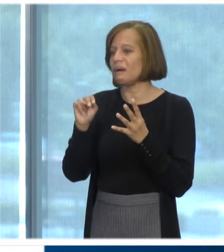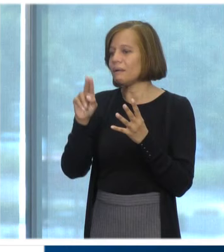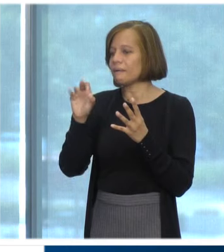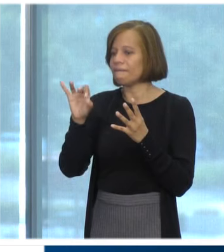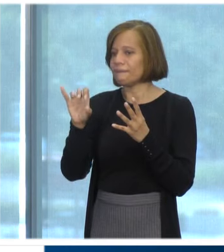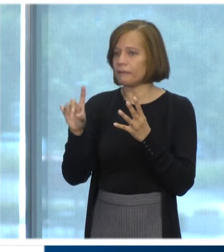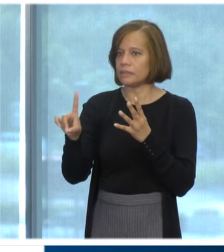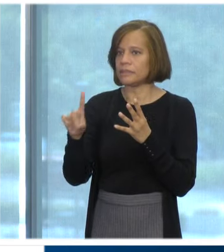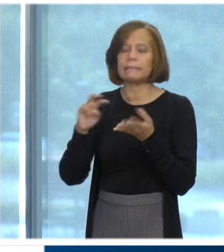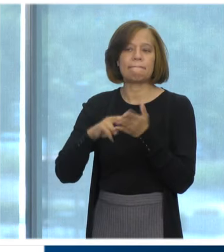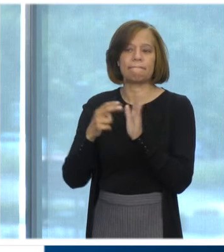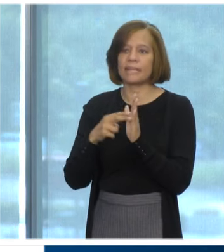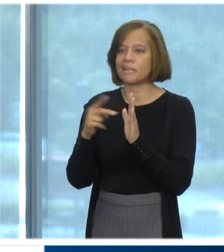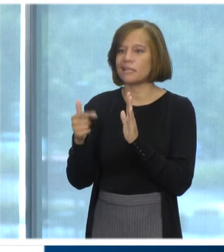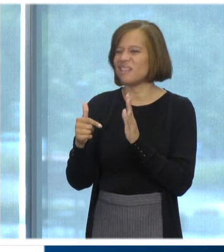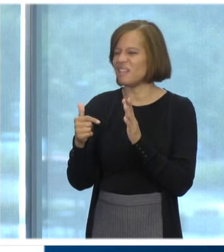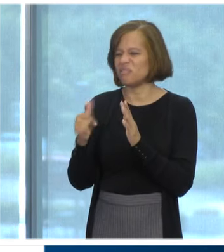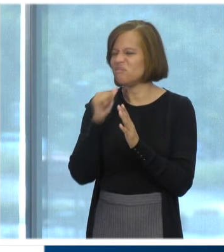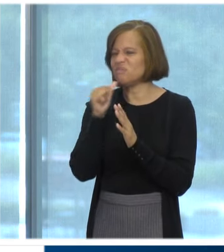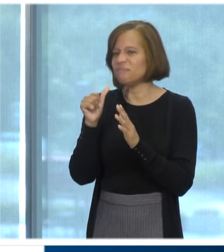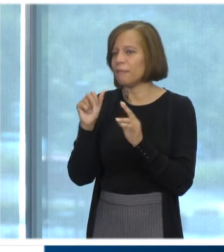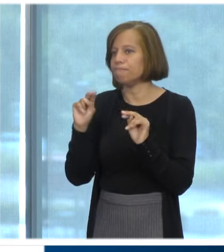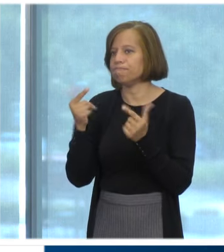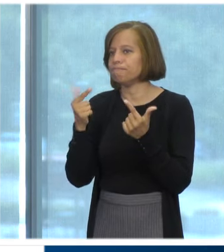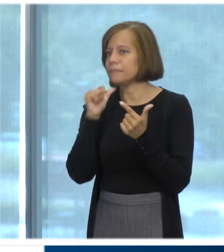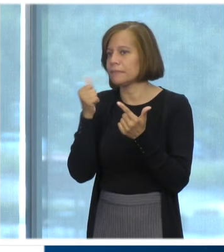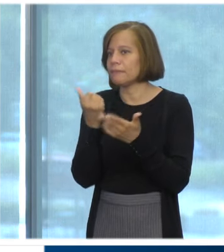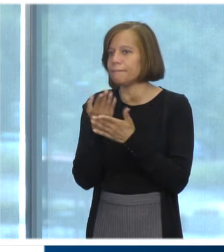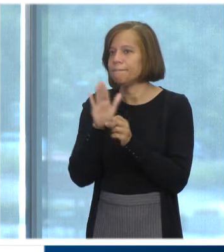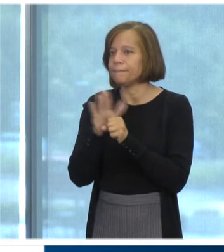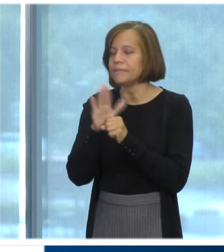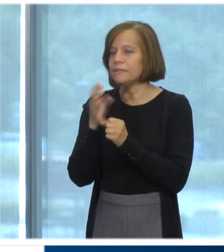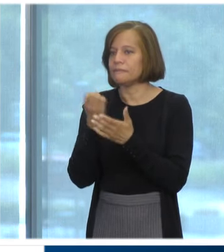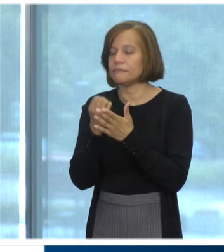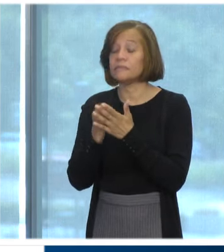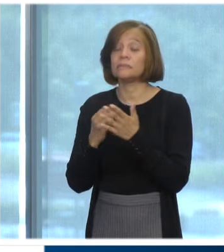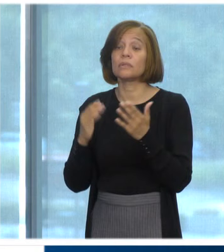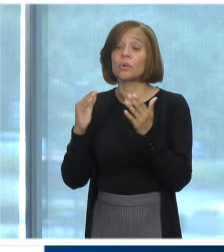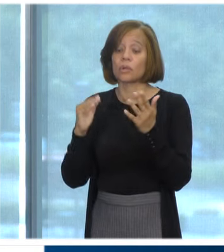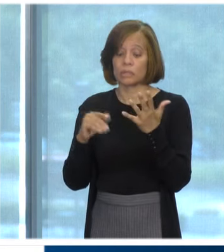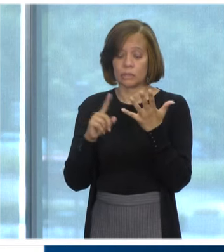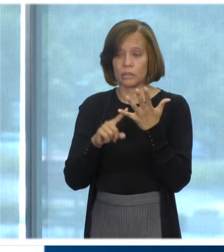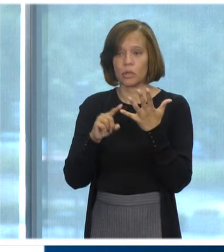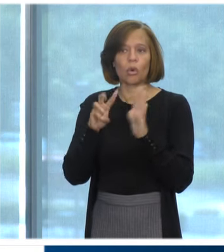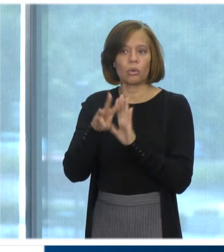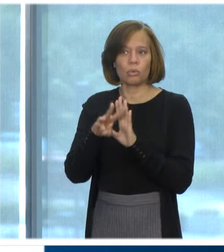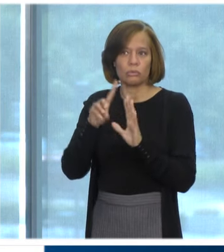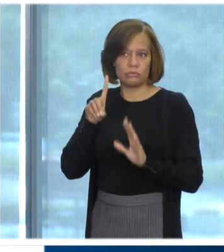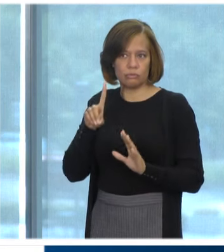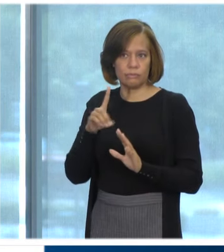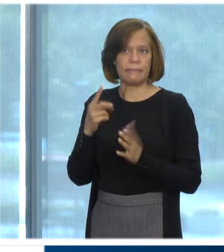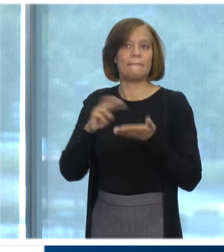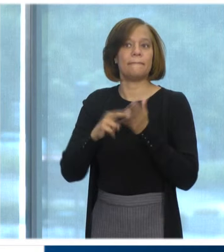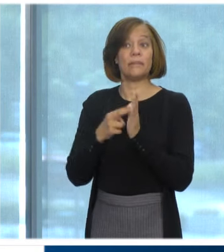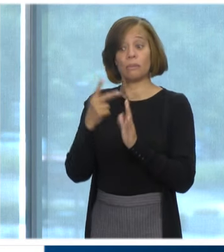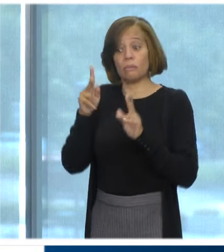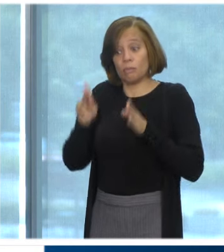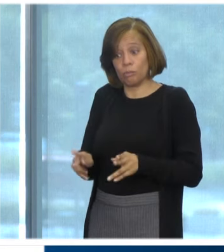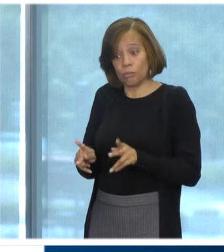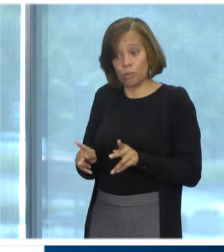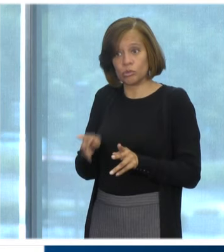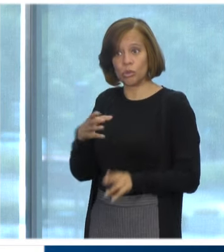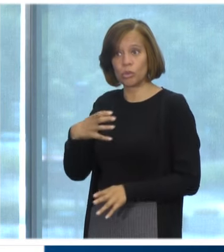evidence. Or withdrawn, at which point a complainant would retract the allegations through either a verbal or written statement,